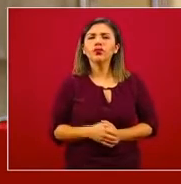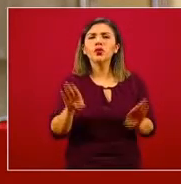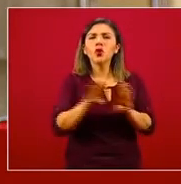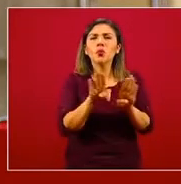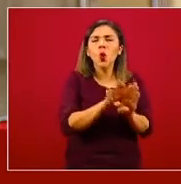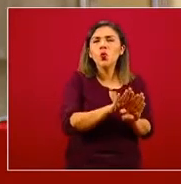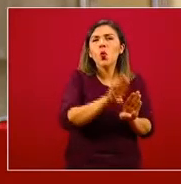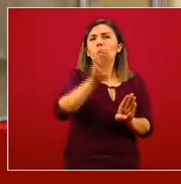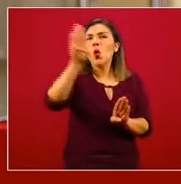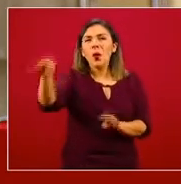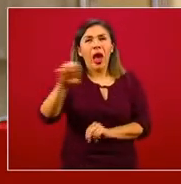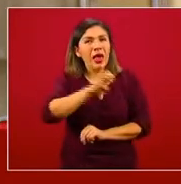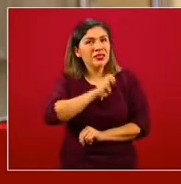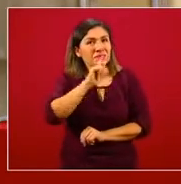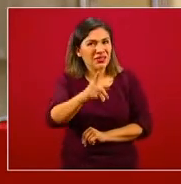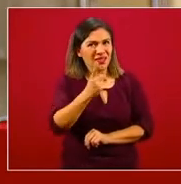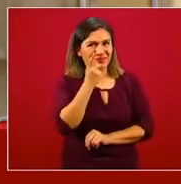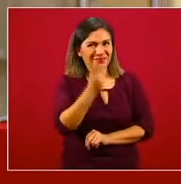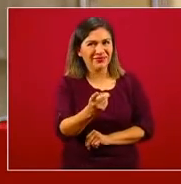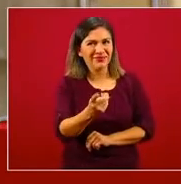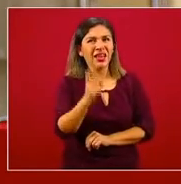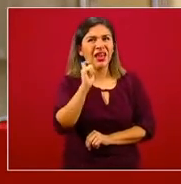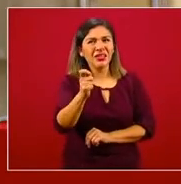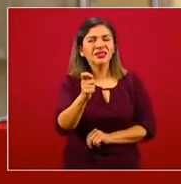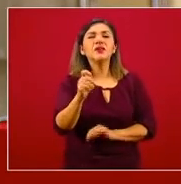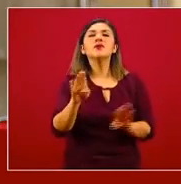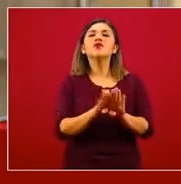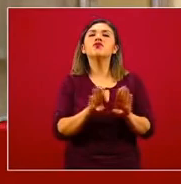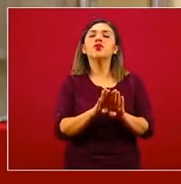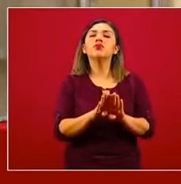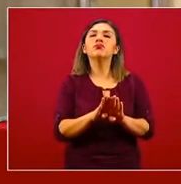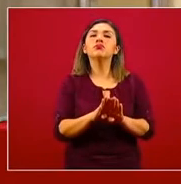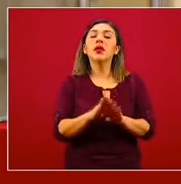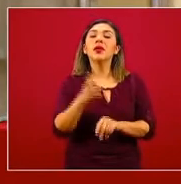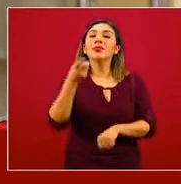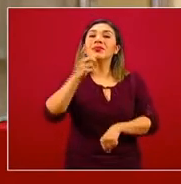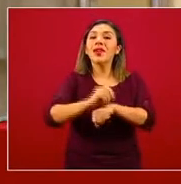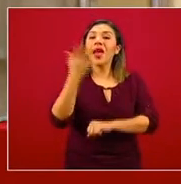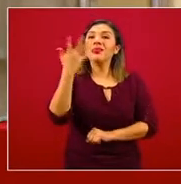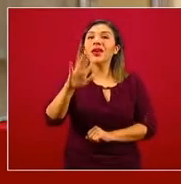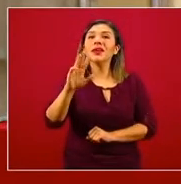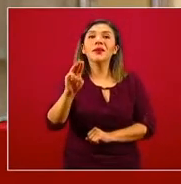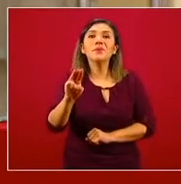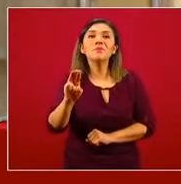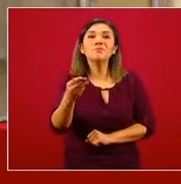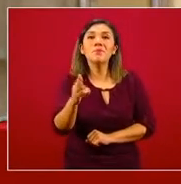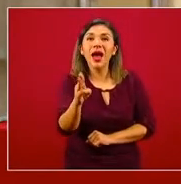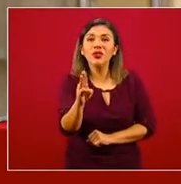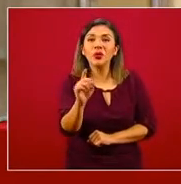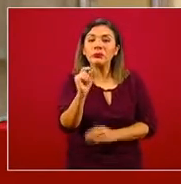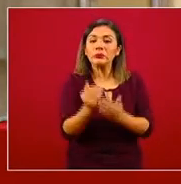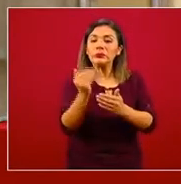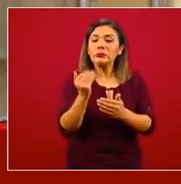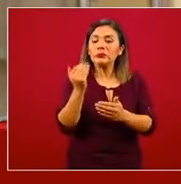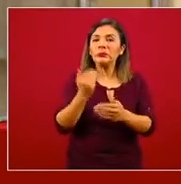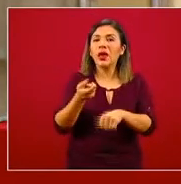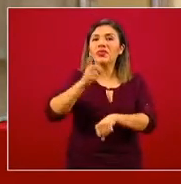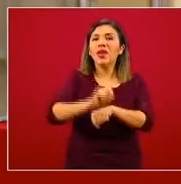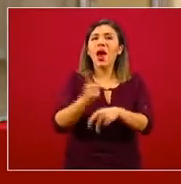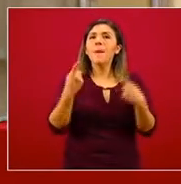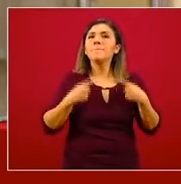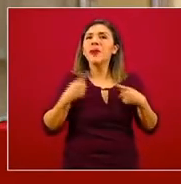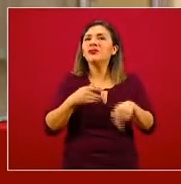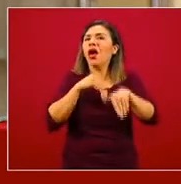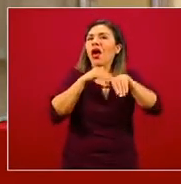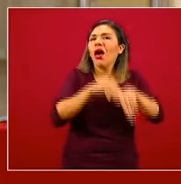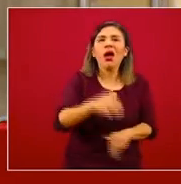remember what happened with the special curve you talked about. You talked about this on the 10th